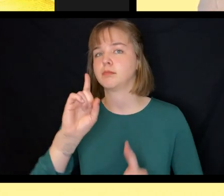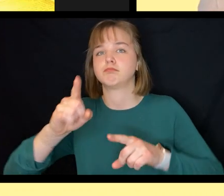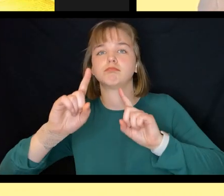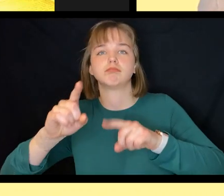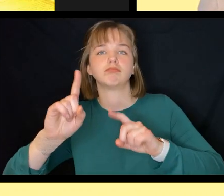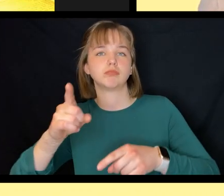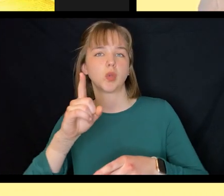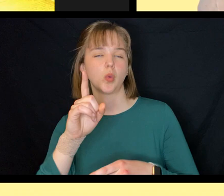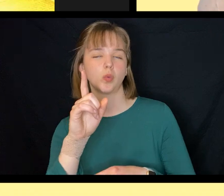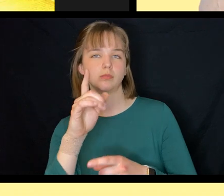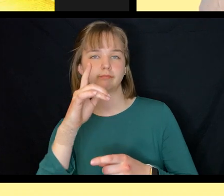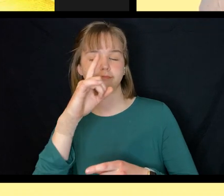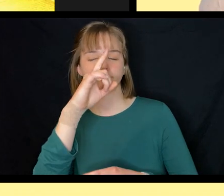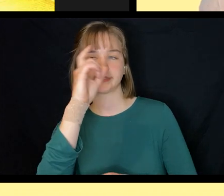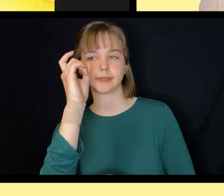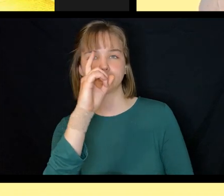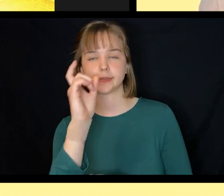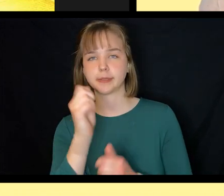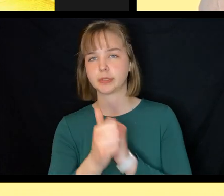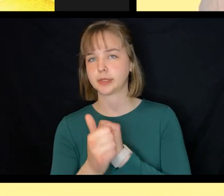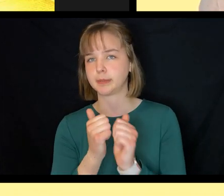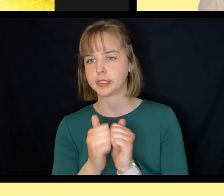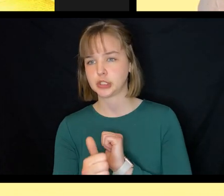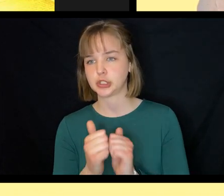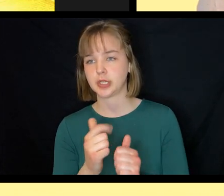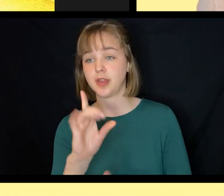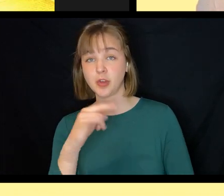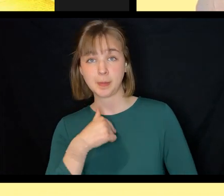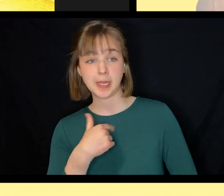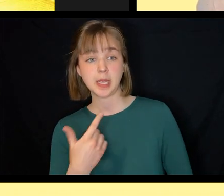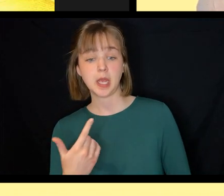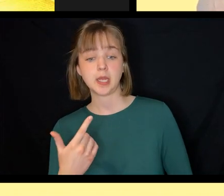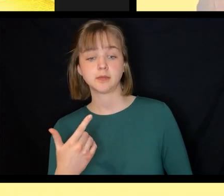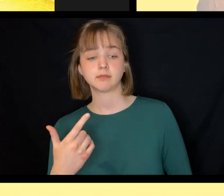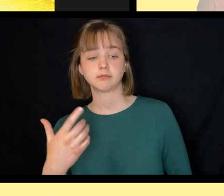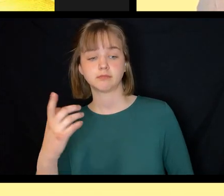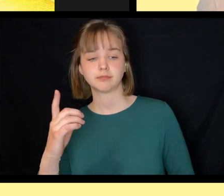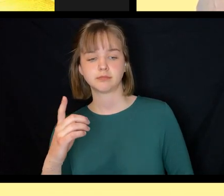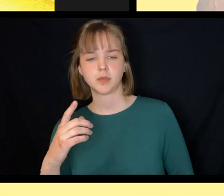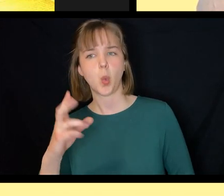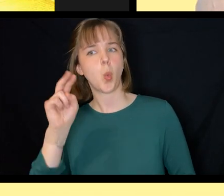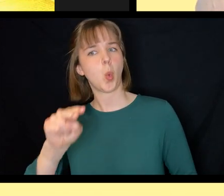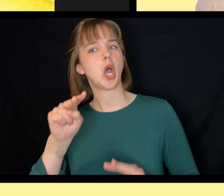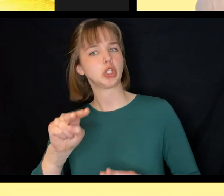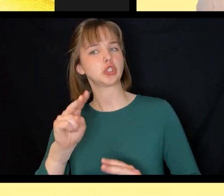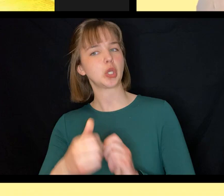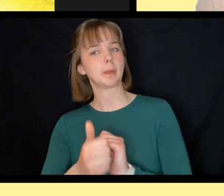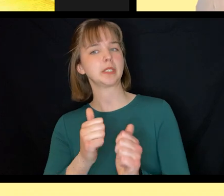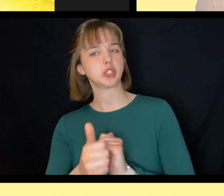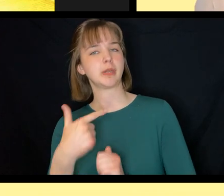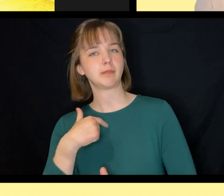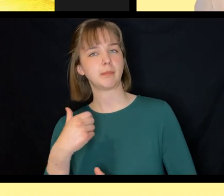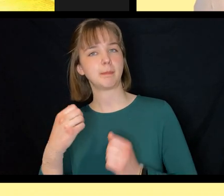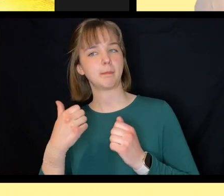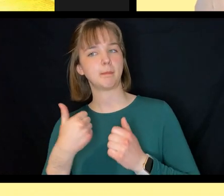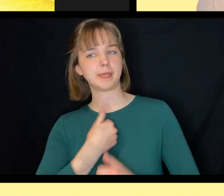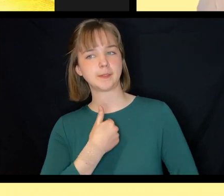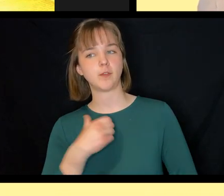and like high school swimming. Yeah. I never. I coached it this summer. It looked a lot of fun, but Yeah. never